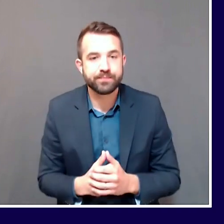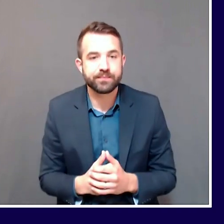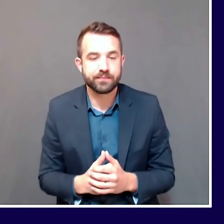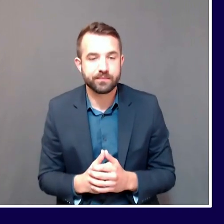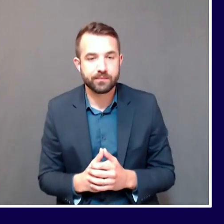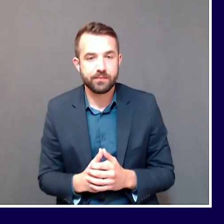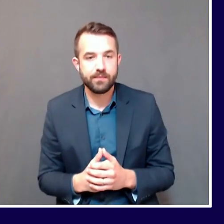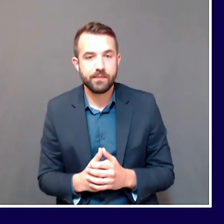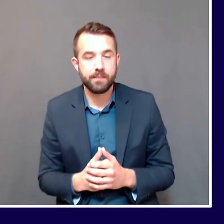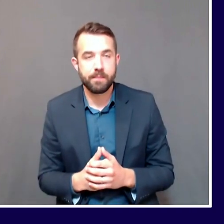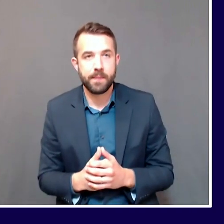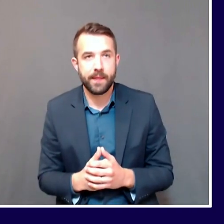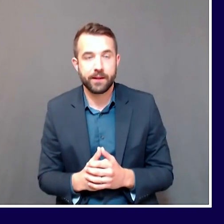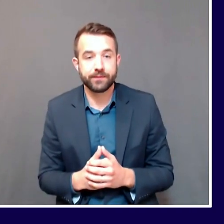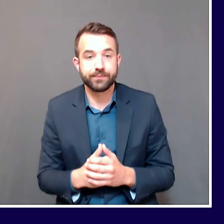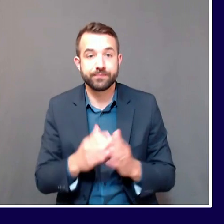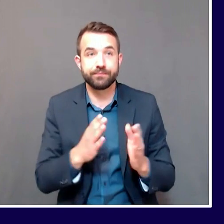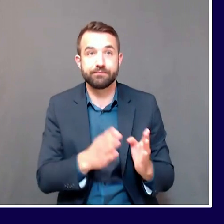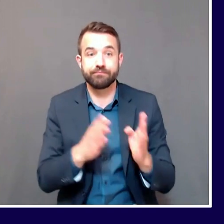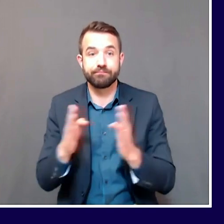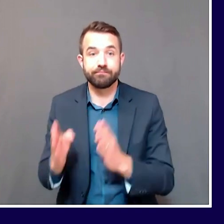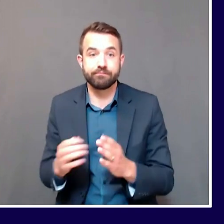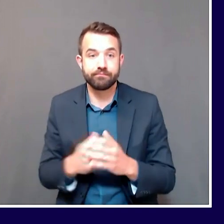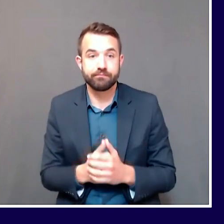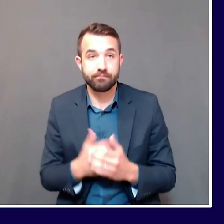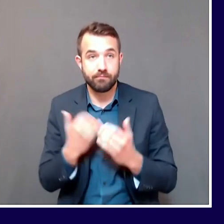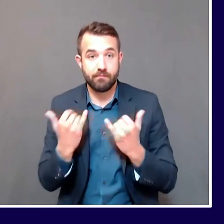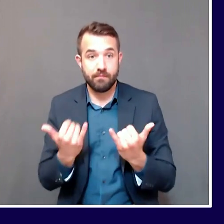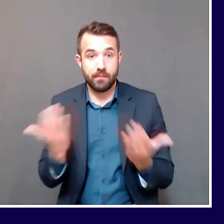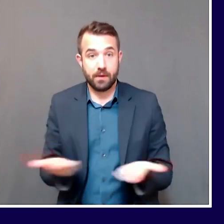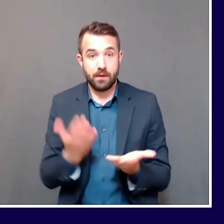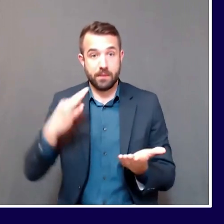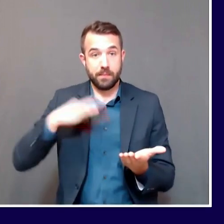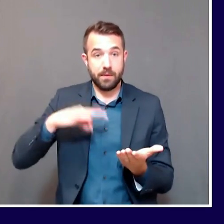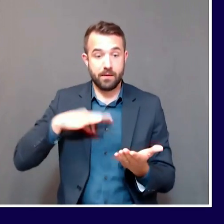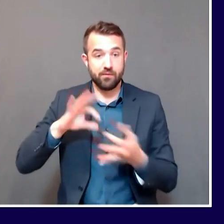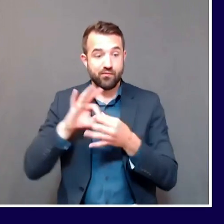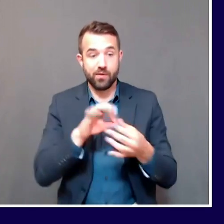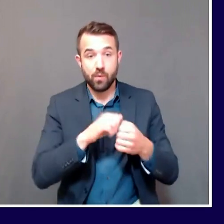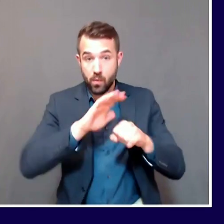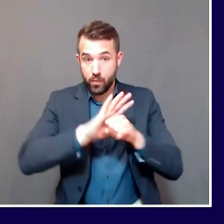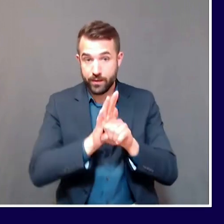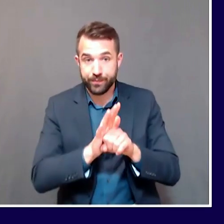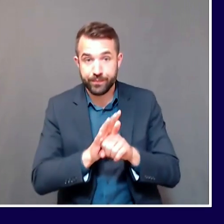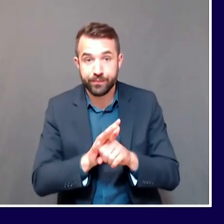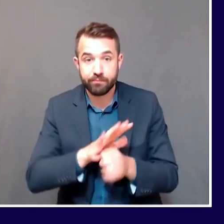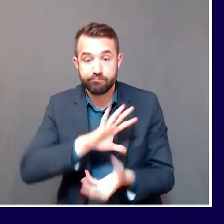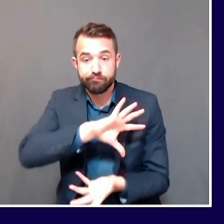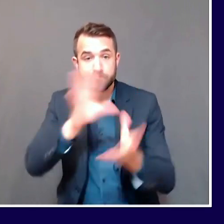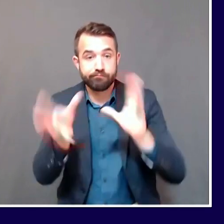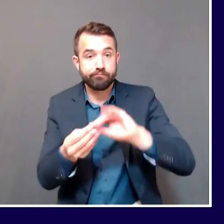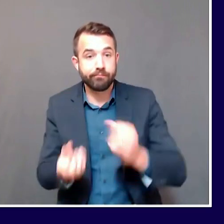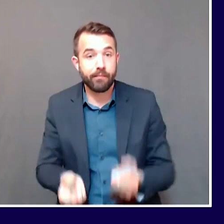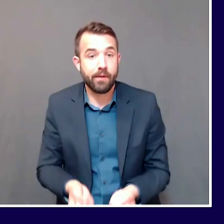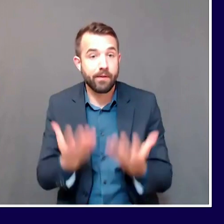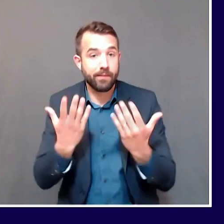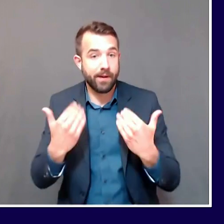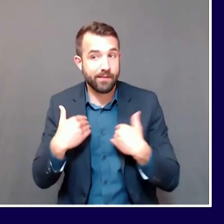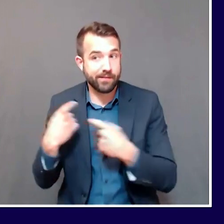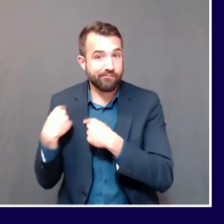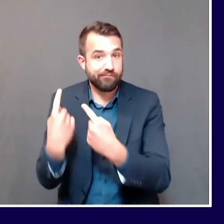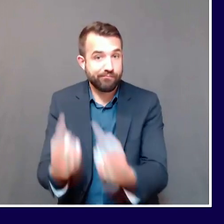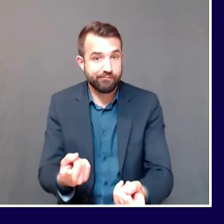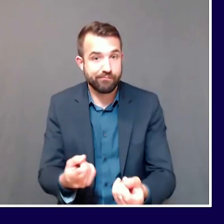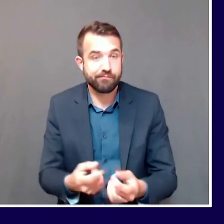To turn to the coronavirus situation in Maine. Overall, Maine CDC is reporting